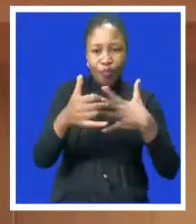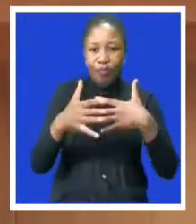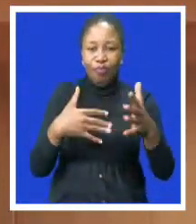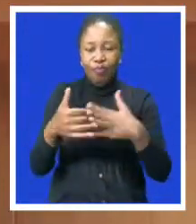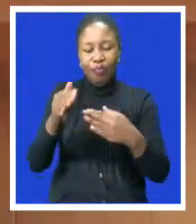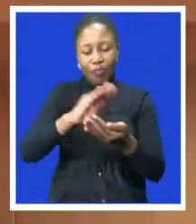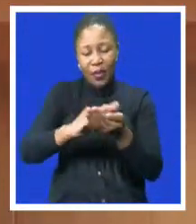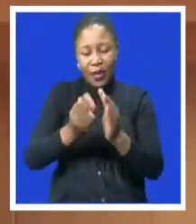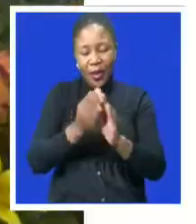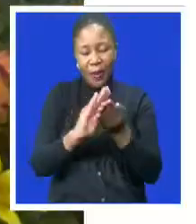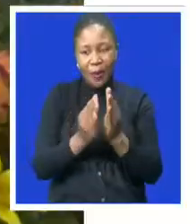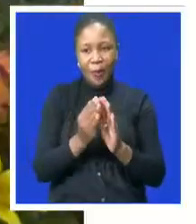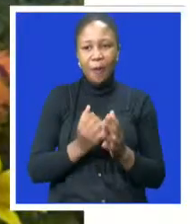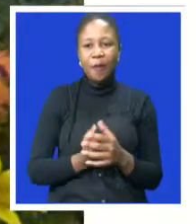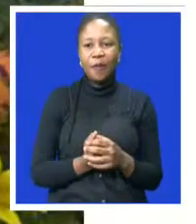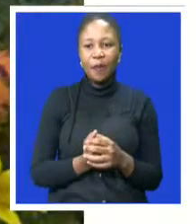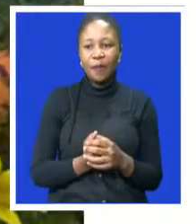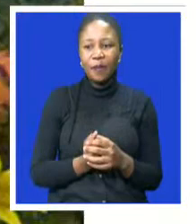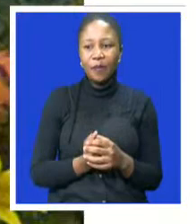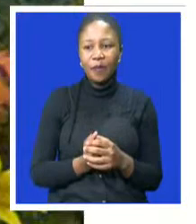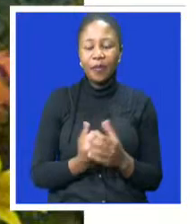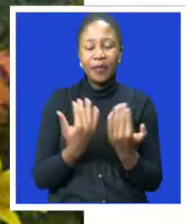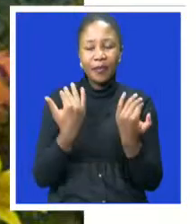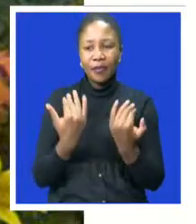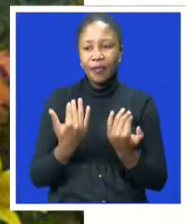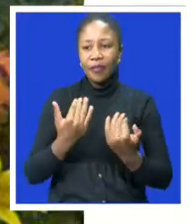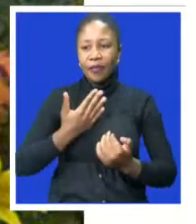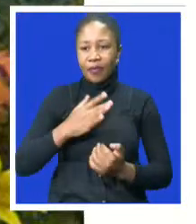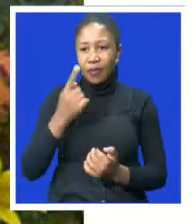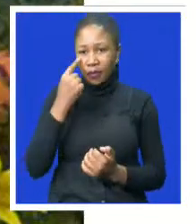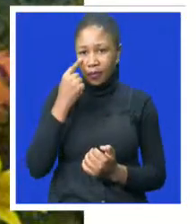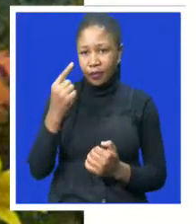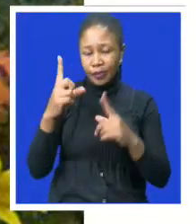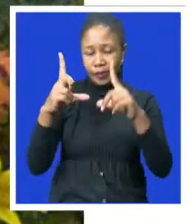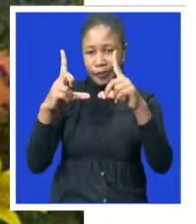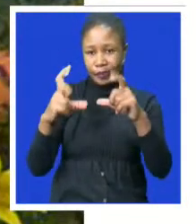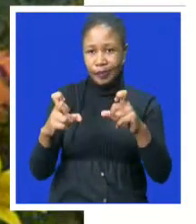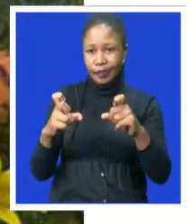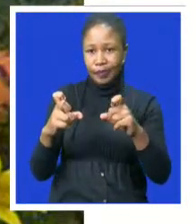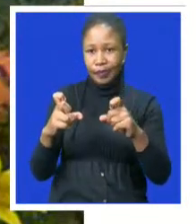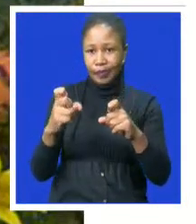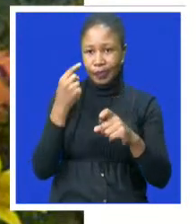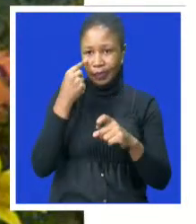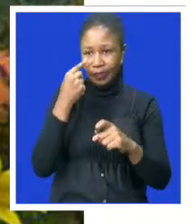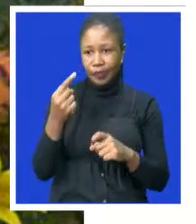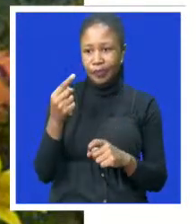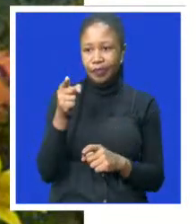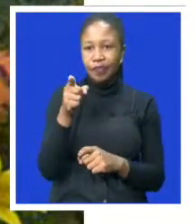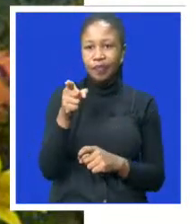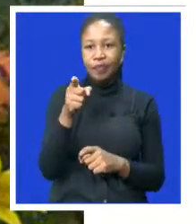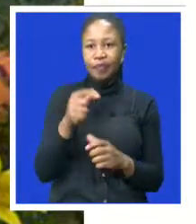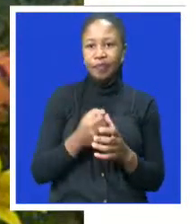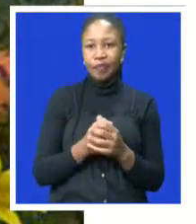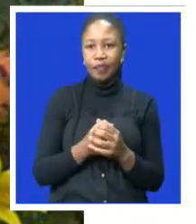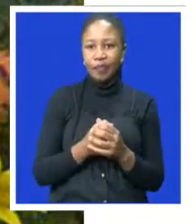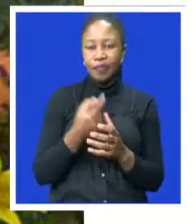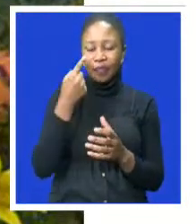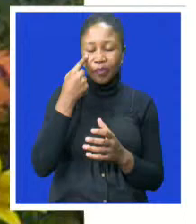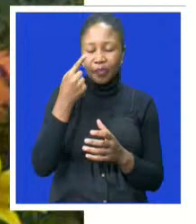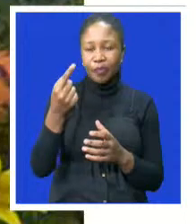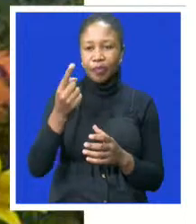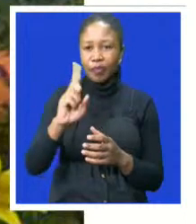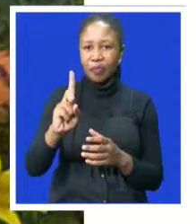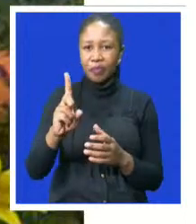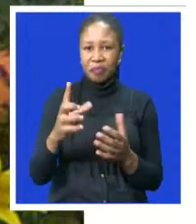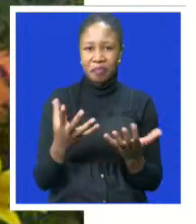look at this picture? Can you look at this picture? What do you see in the picture? For